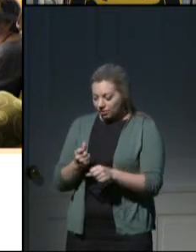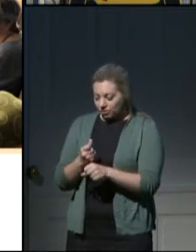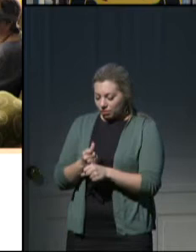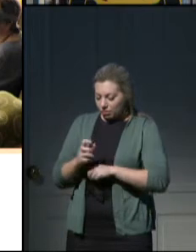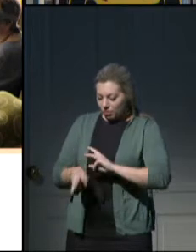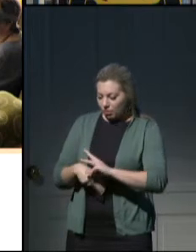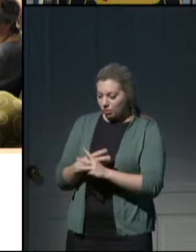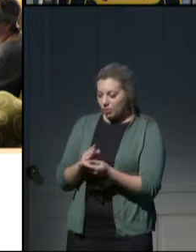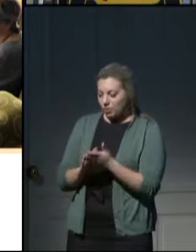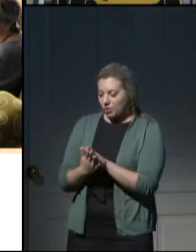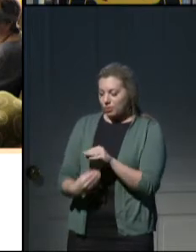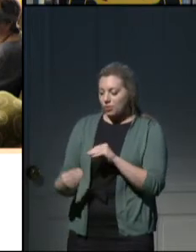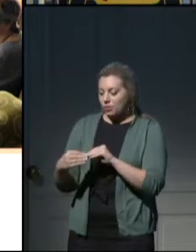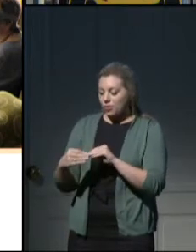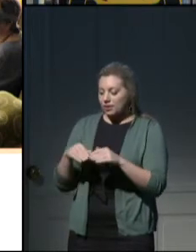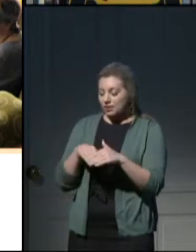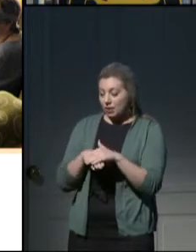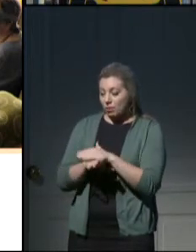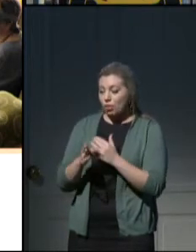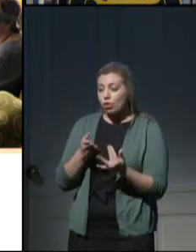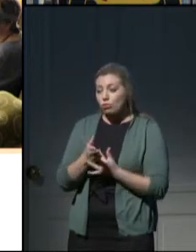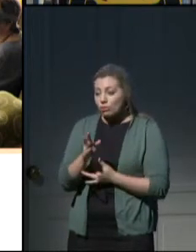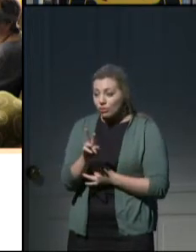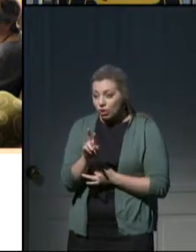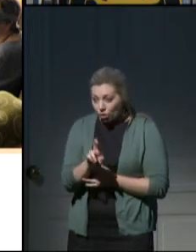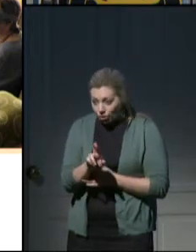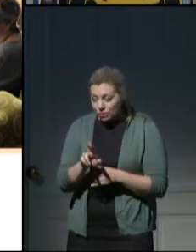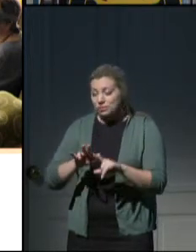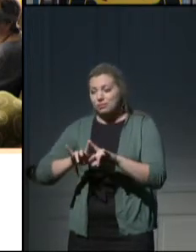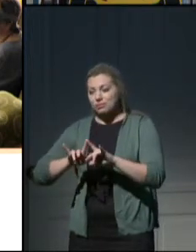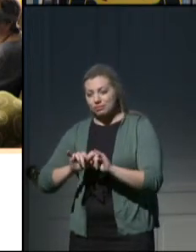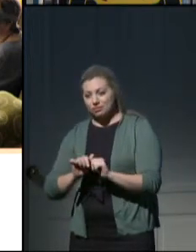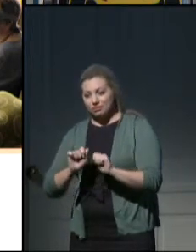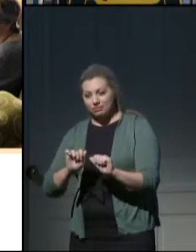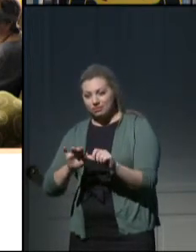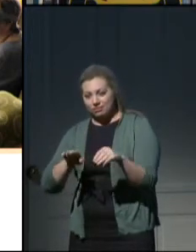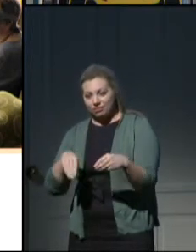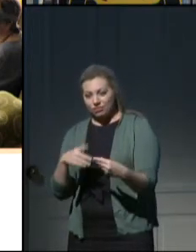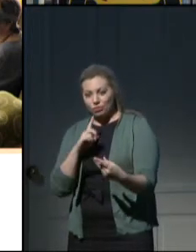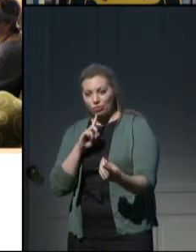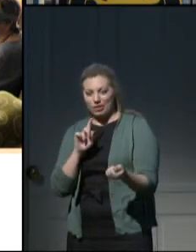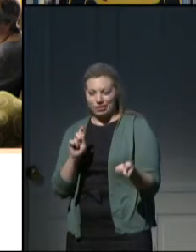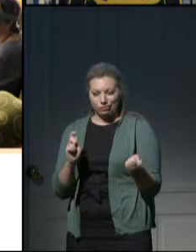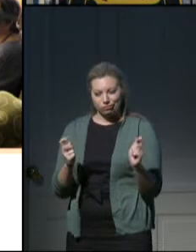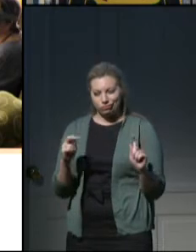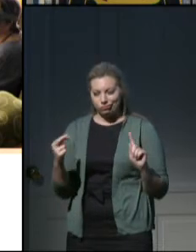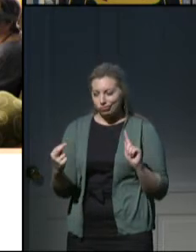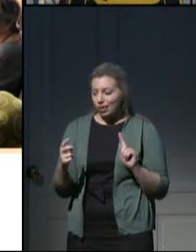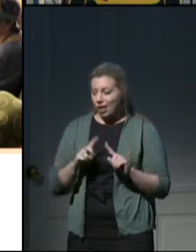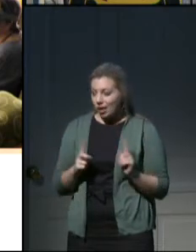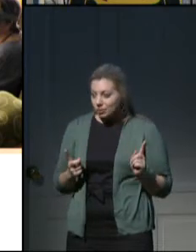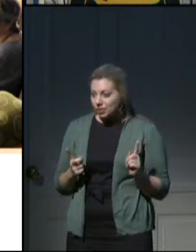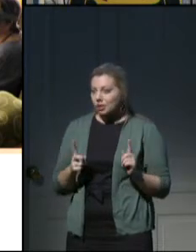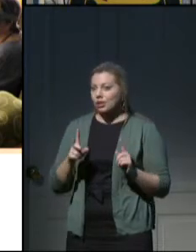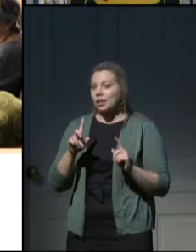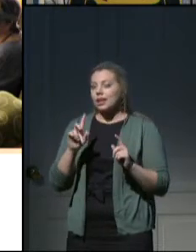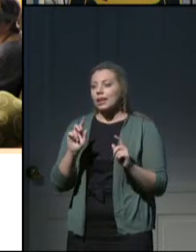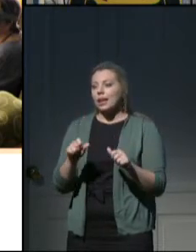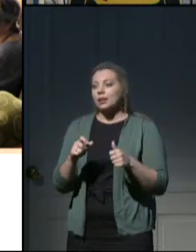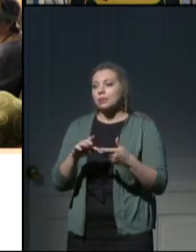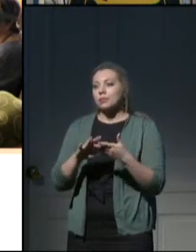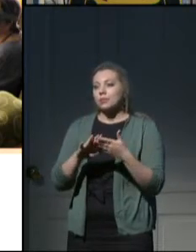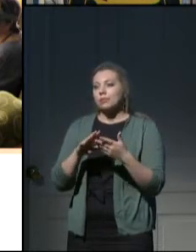world more accessible through VR, while at the same time turning it the other way as well and making VR